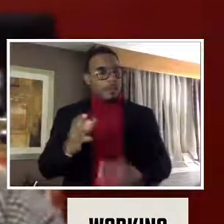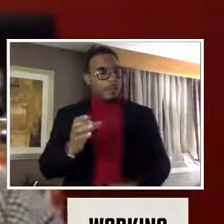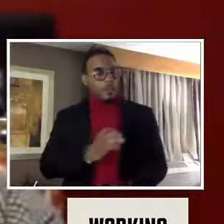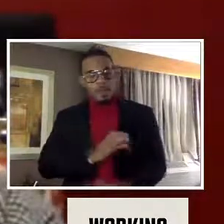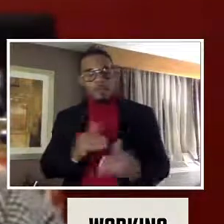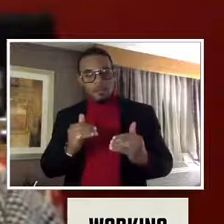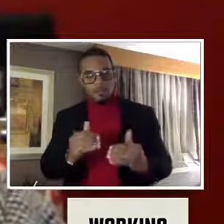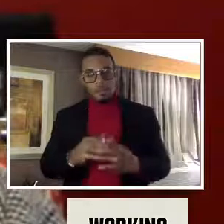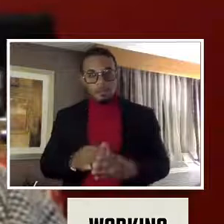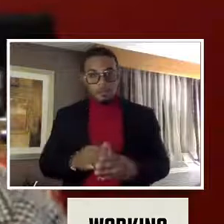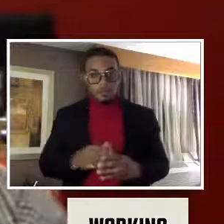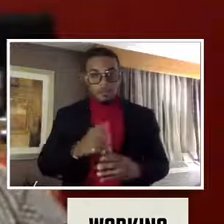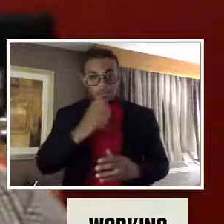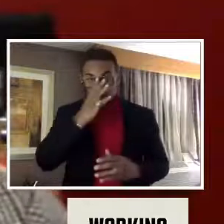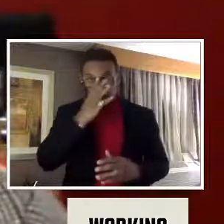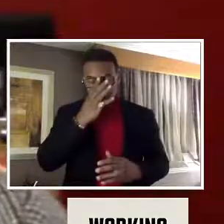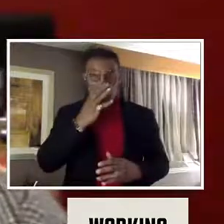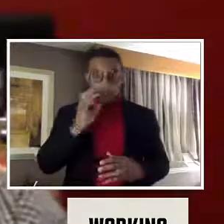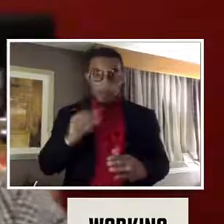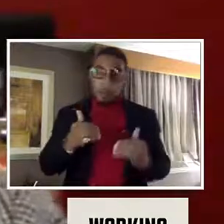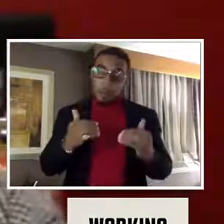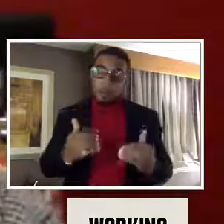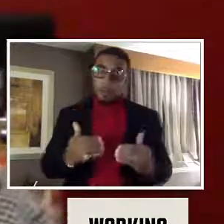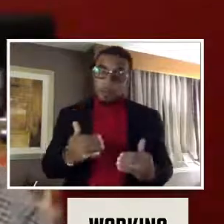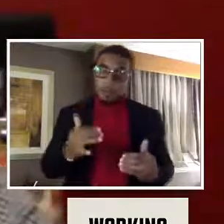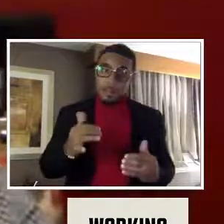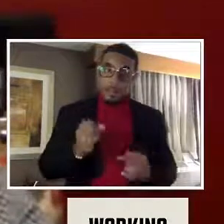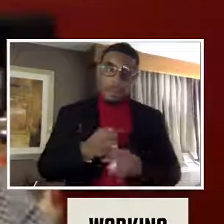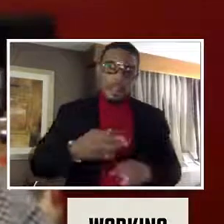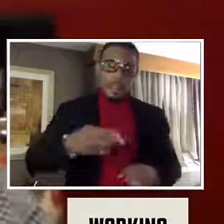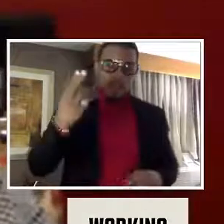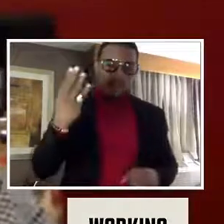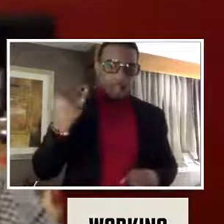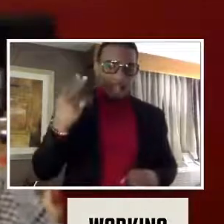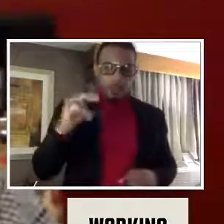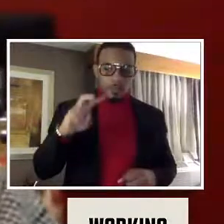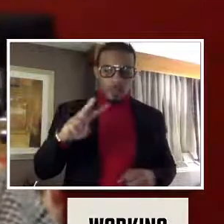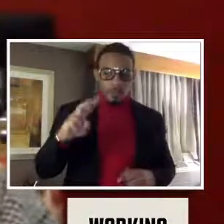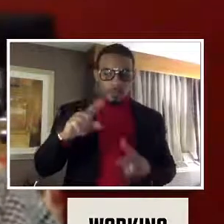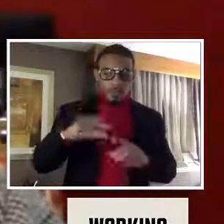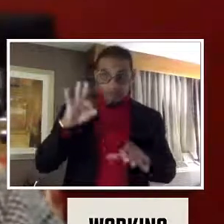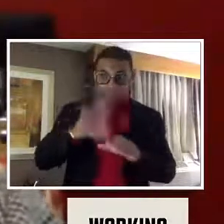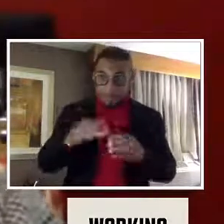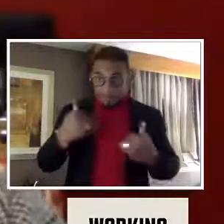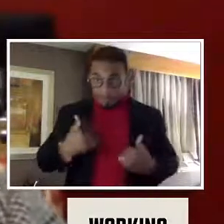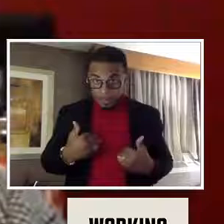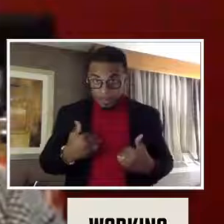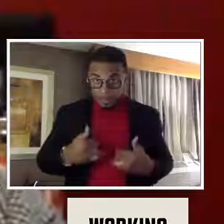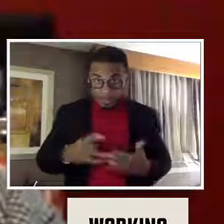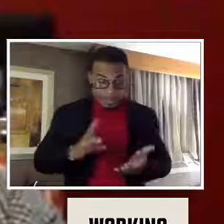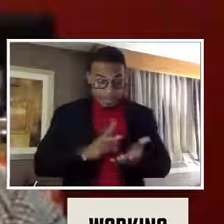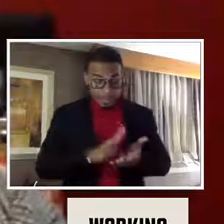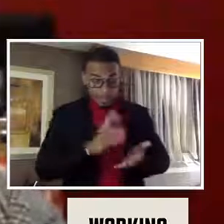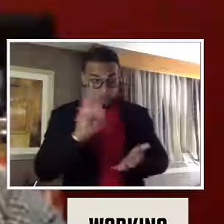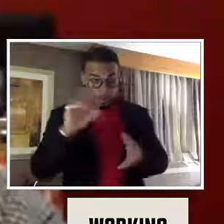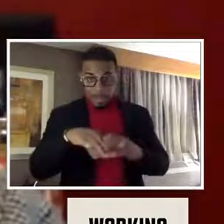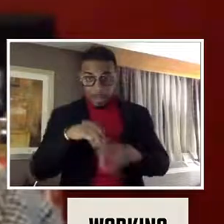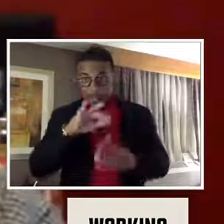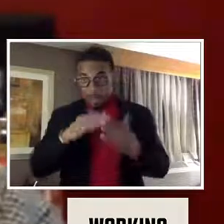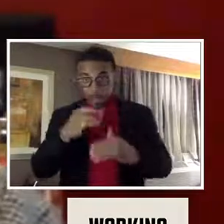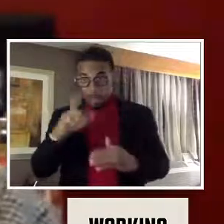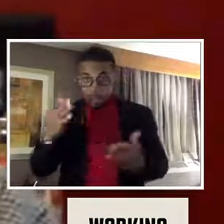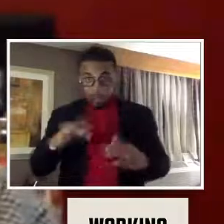powerful movement. And it's a movement that made history last November to elect me and kick Republicans out of City Hall